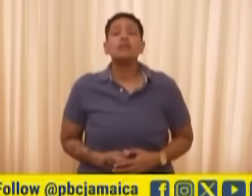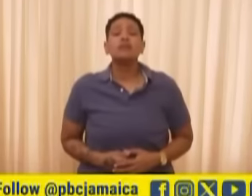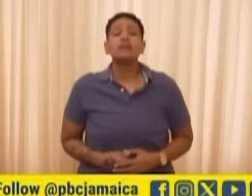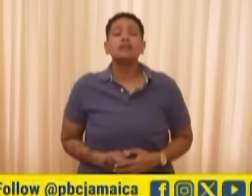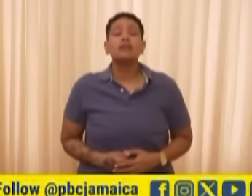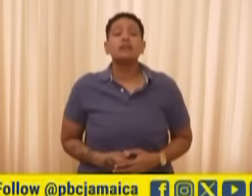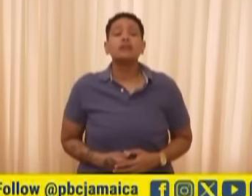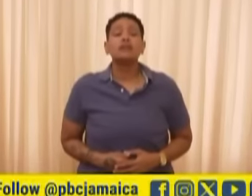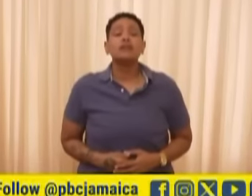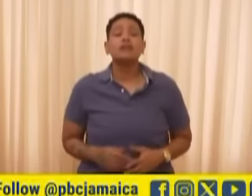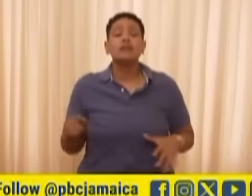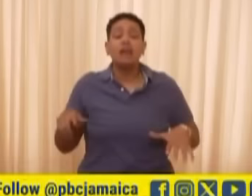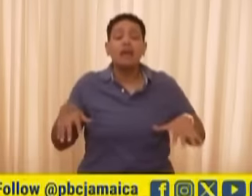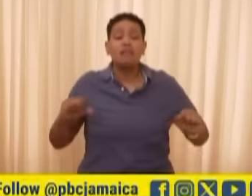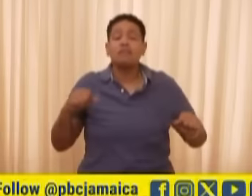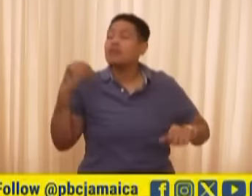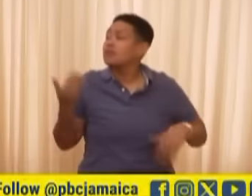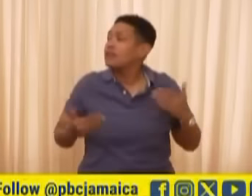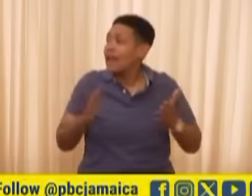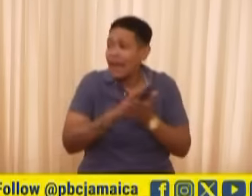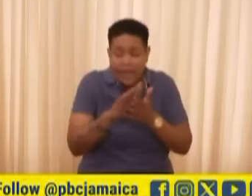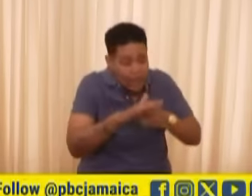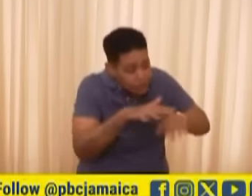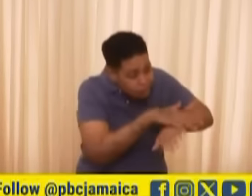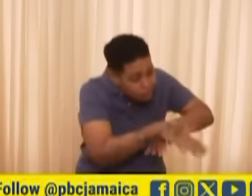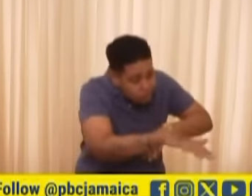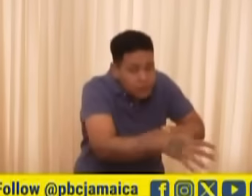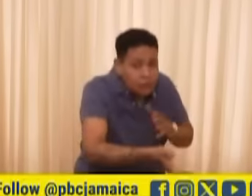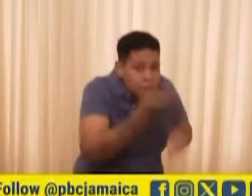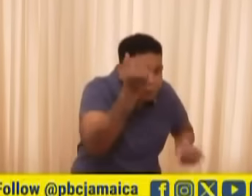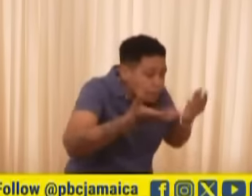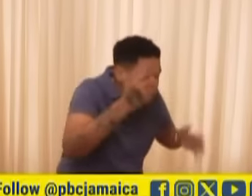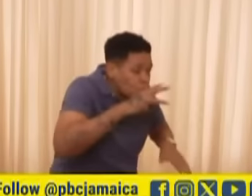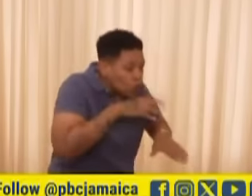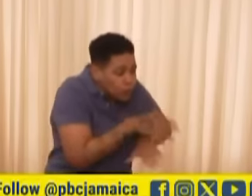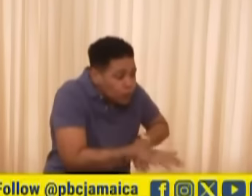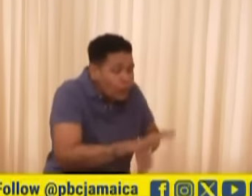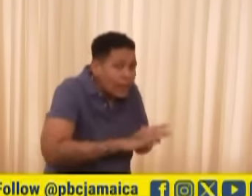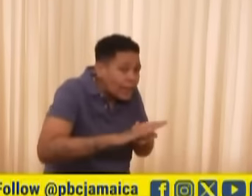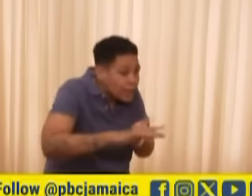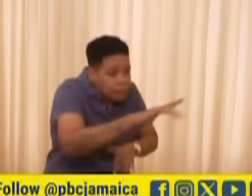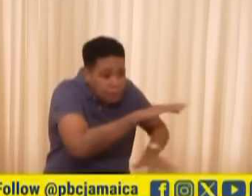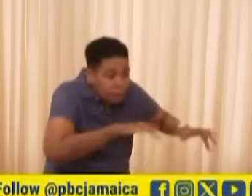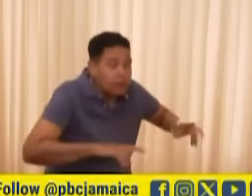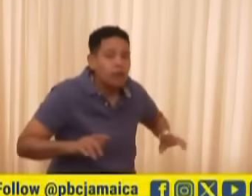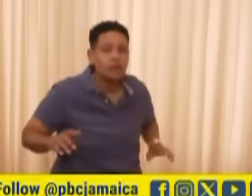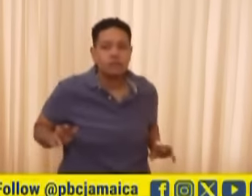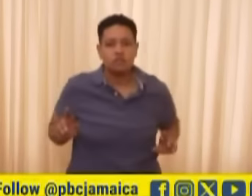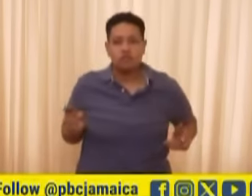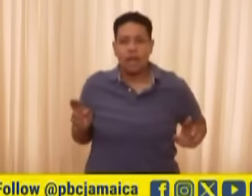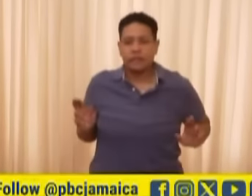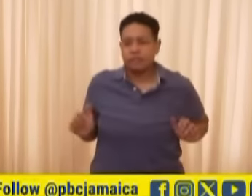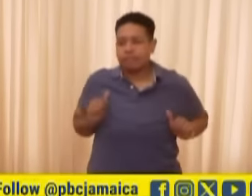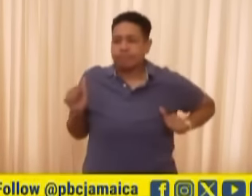have undertaken drain cleaning exercise and they are in a state of